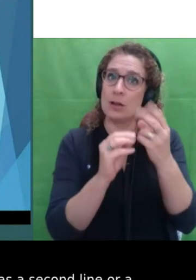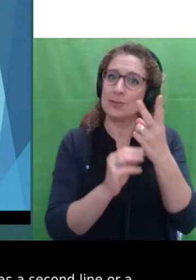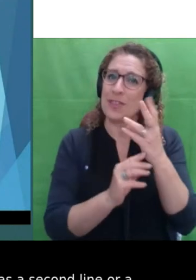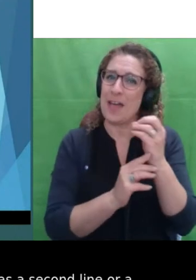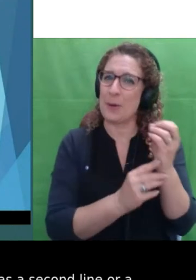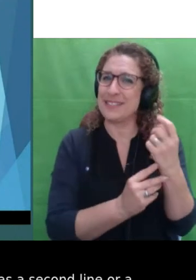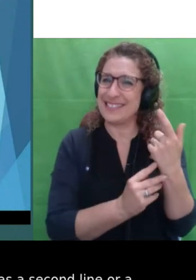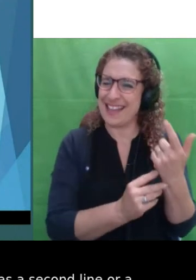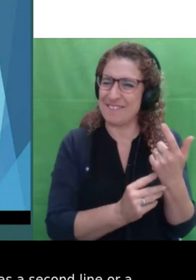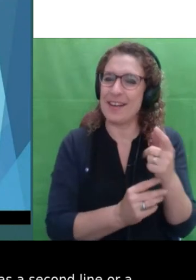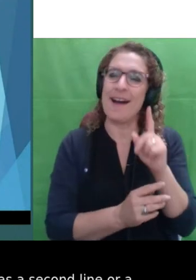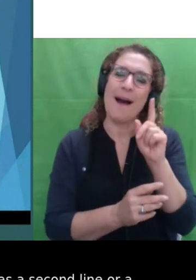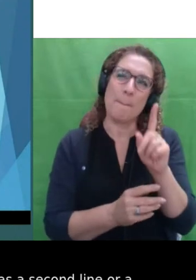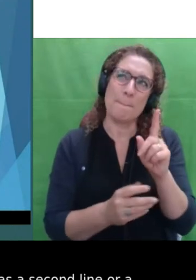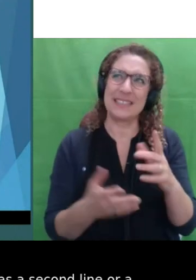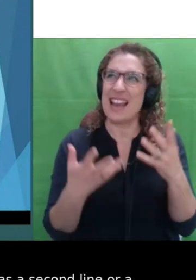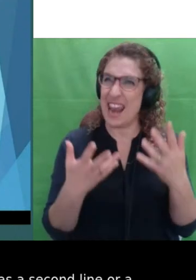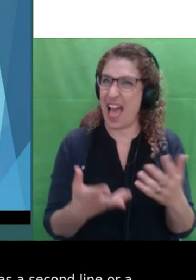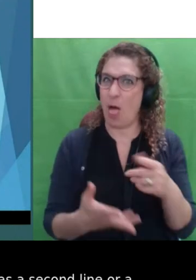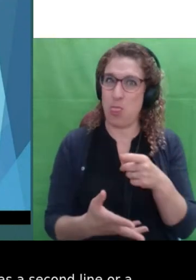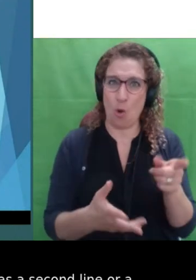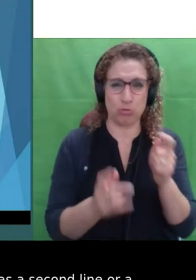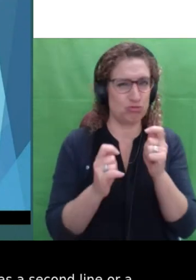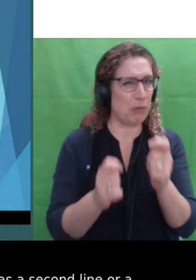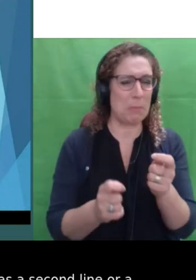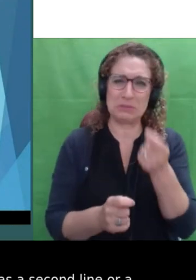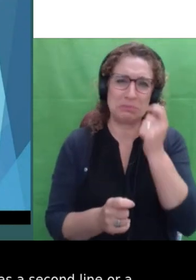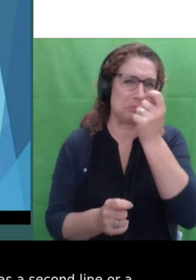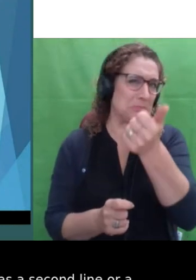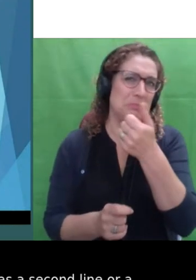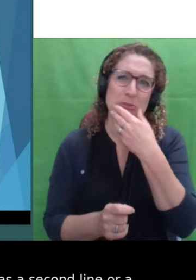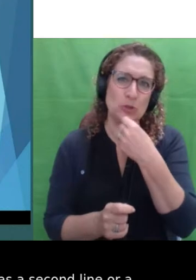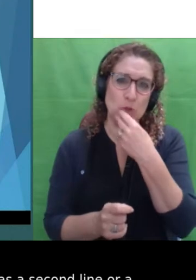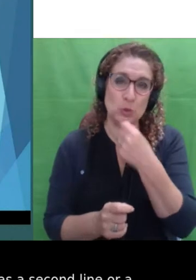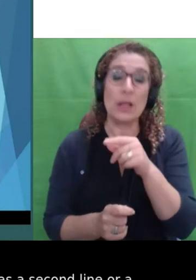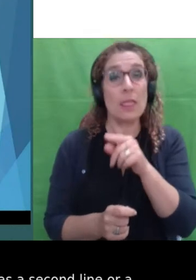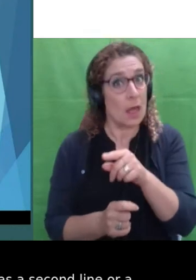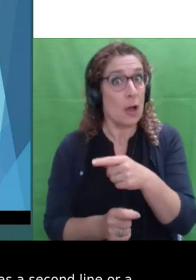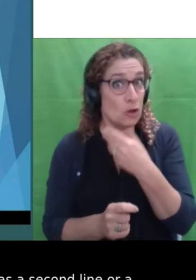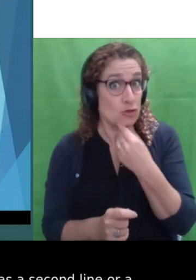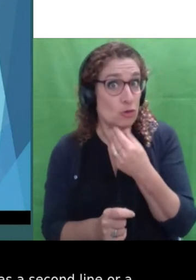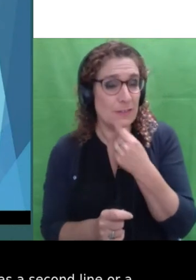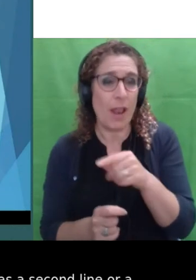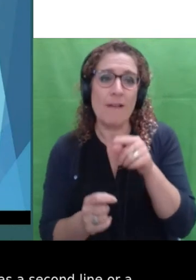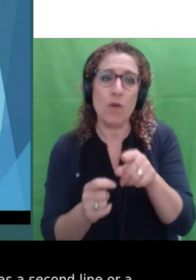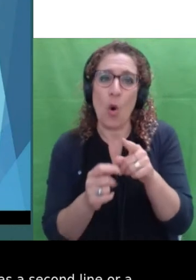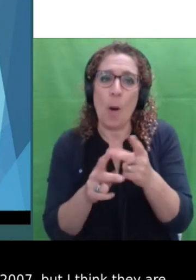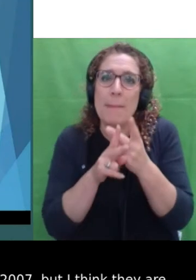the treatments least used they're very very useful particularly for maintenance